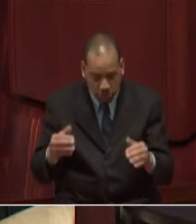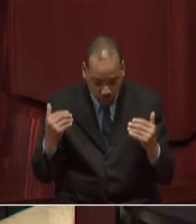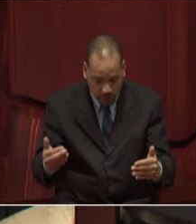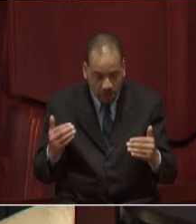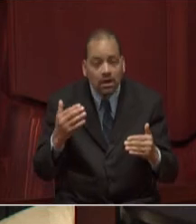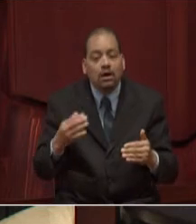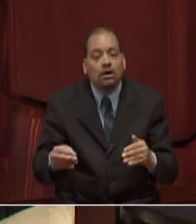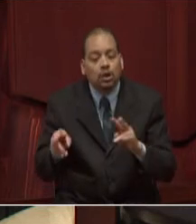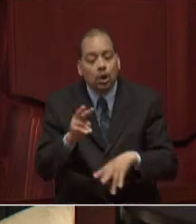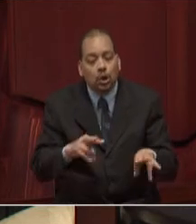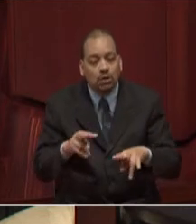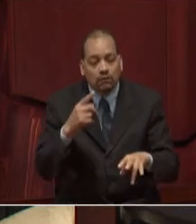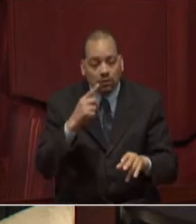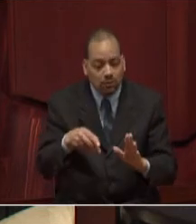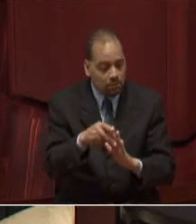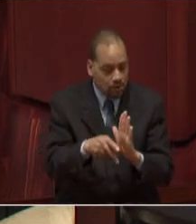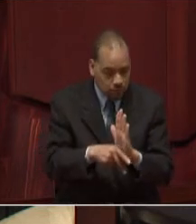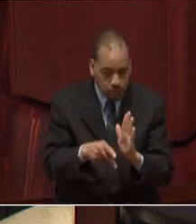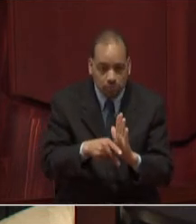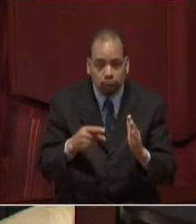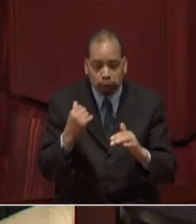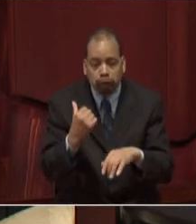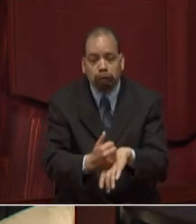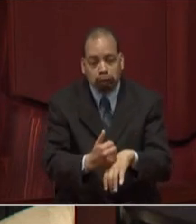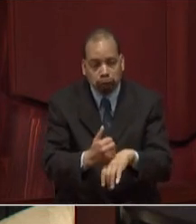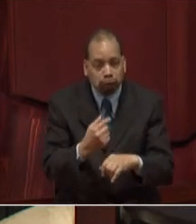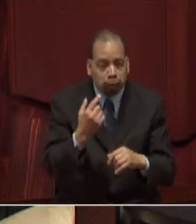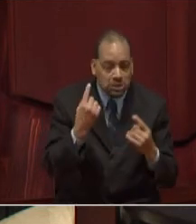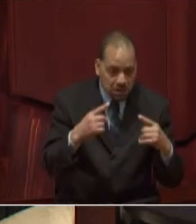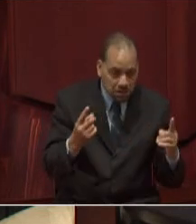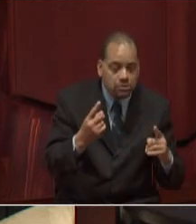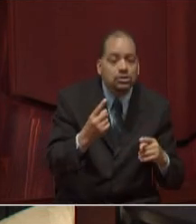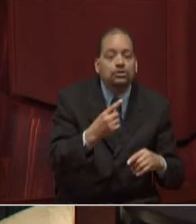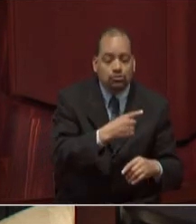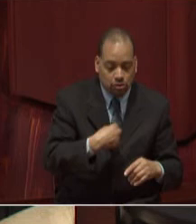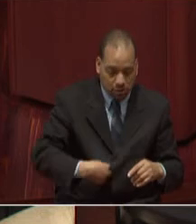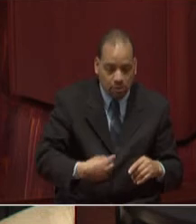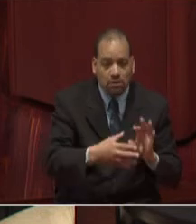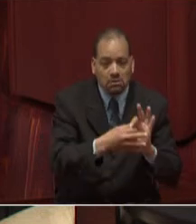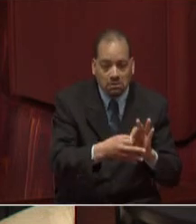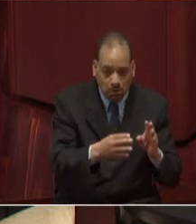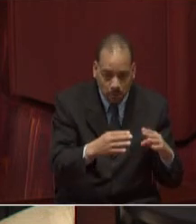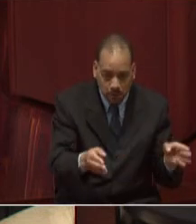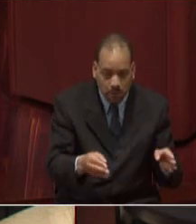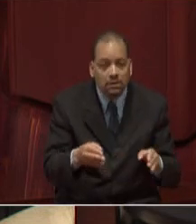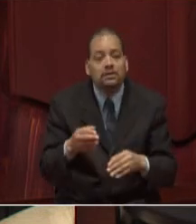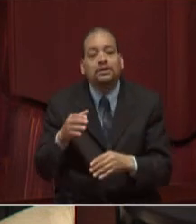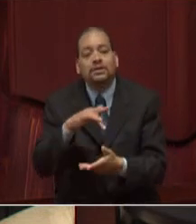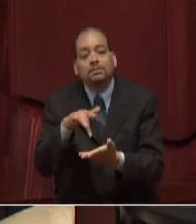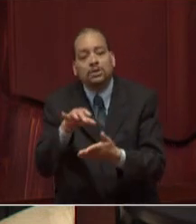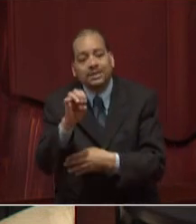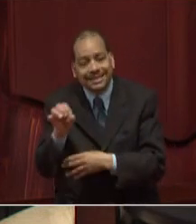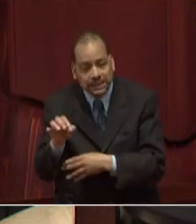brought such success in the China opening, the Middle East diplomacy, the arms control agreements, and so